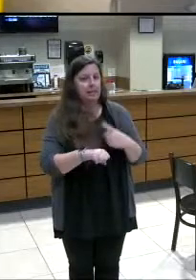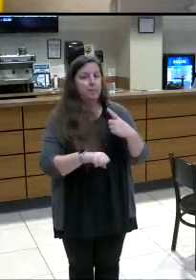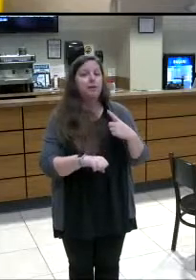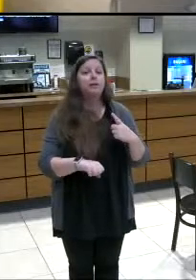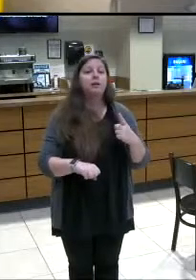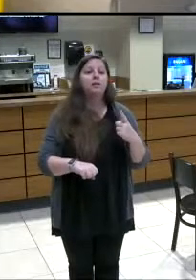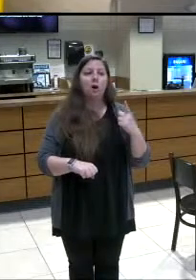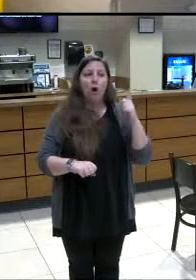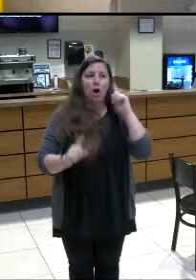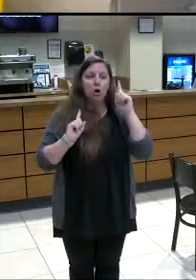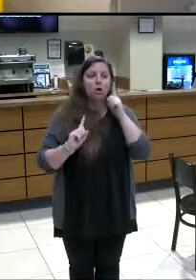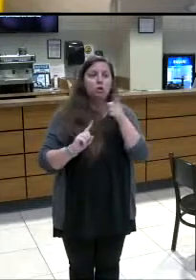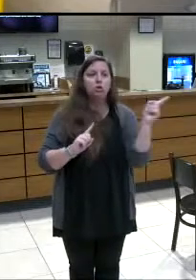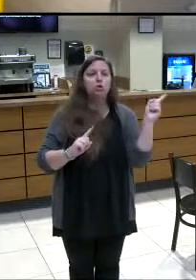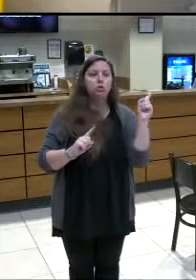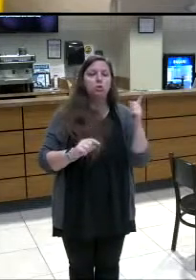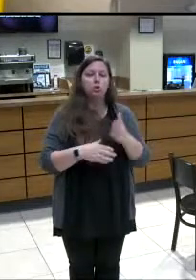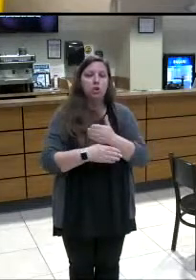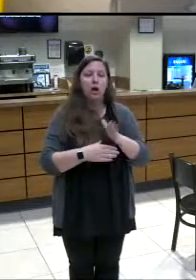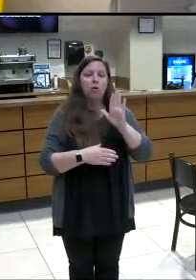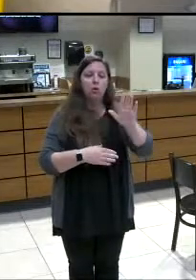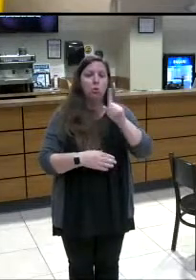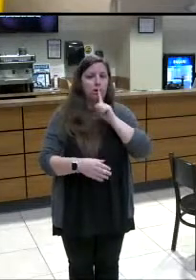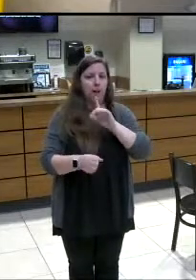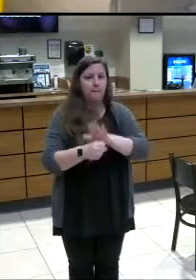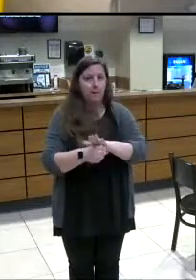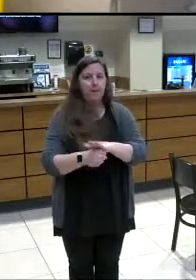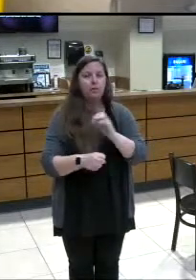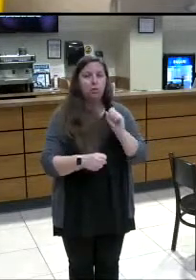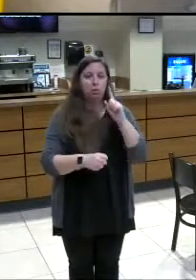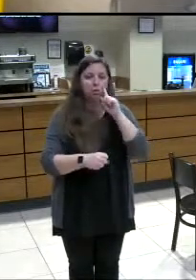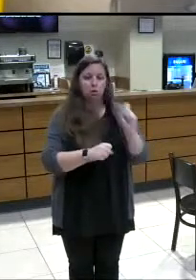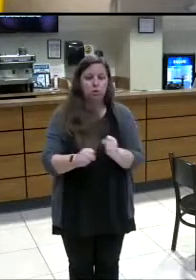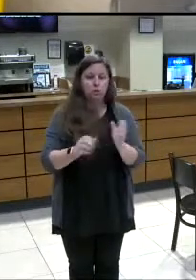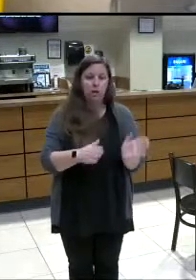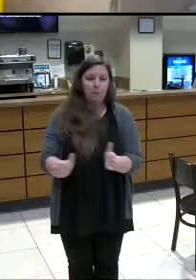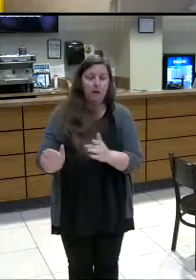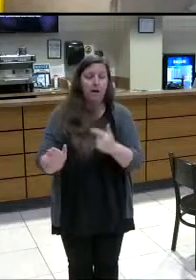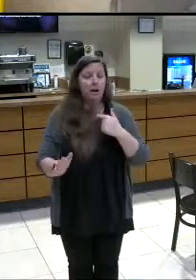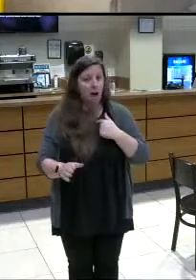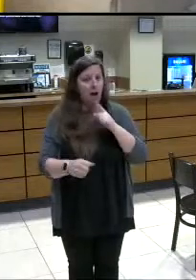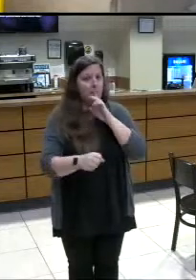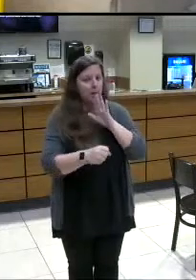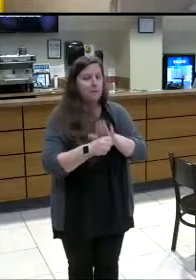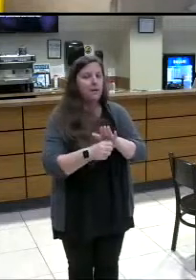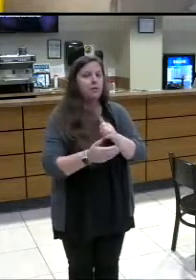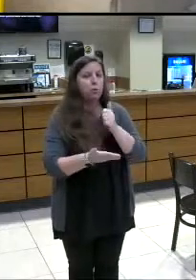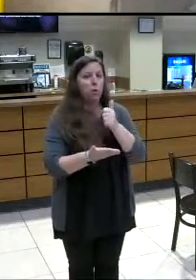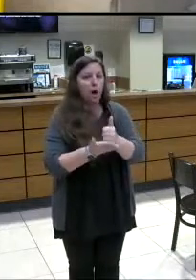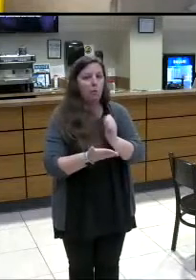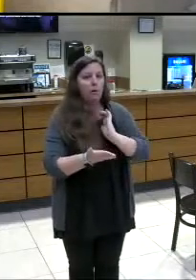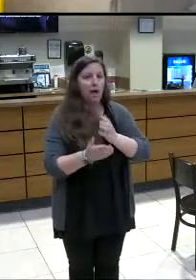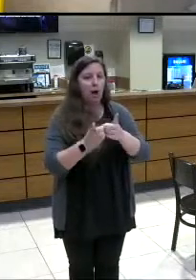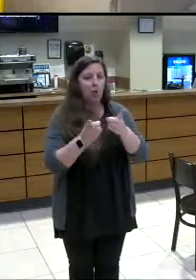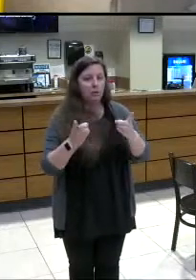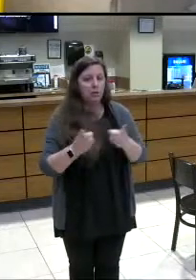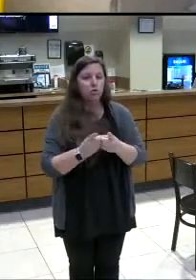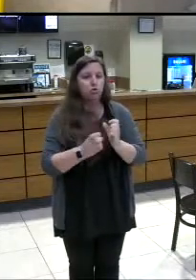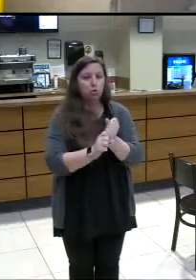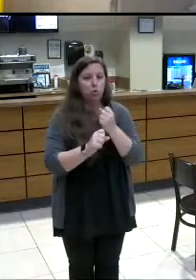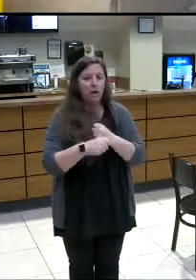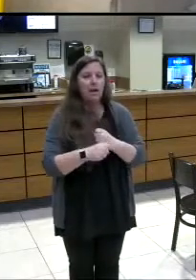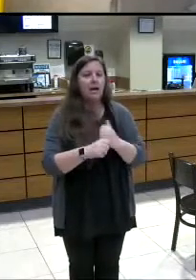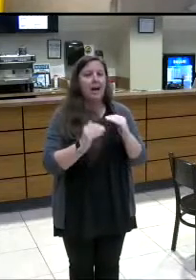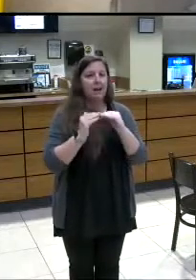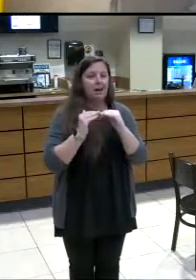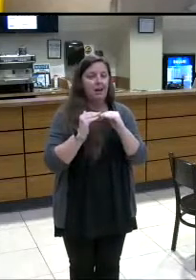to the strategic plan. I am committed to helping our district create an equitable and just school culture and